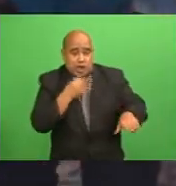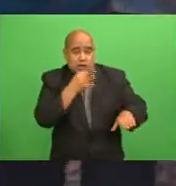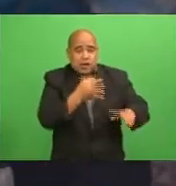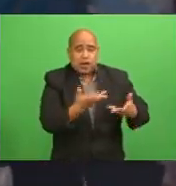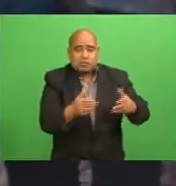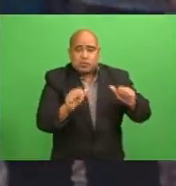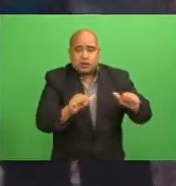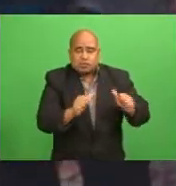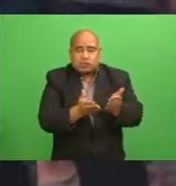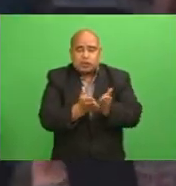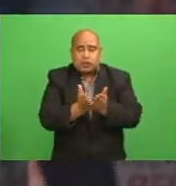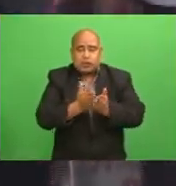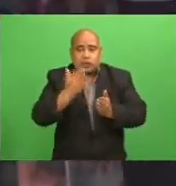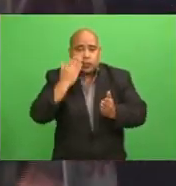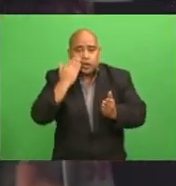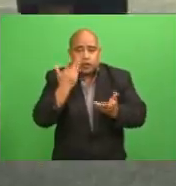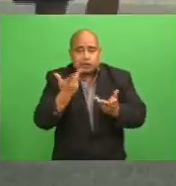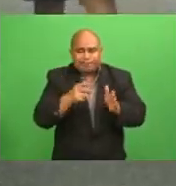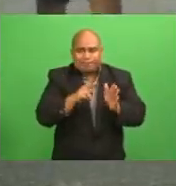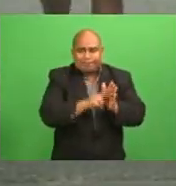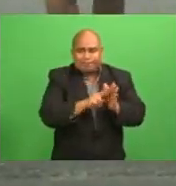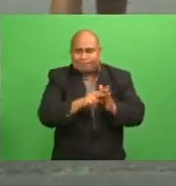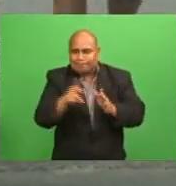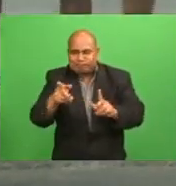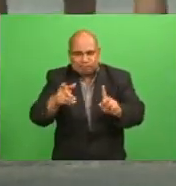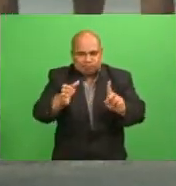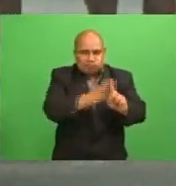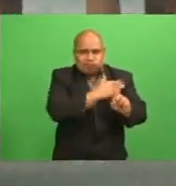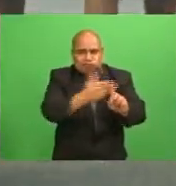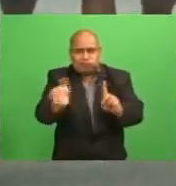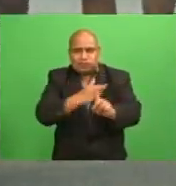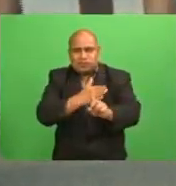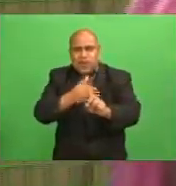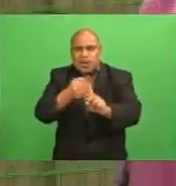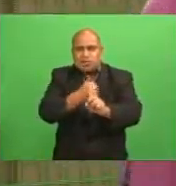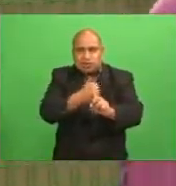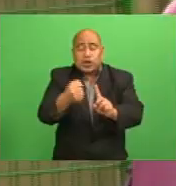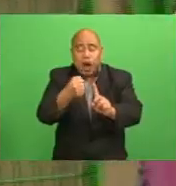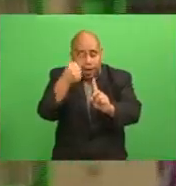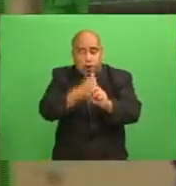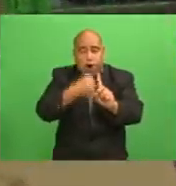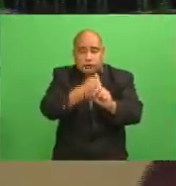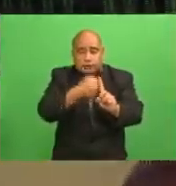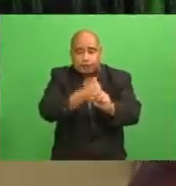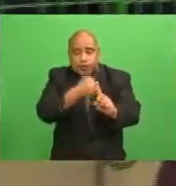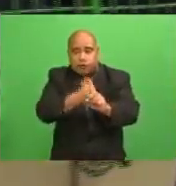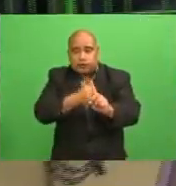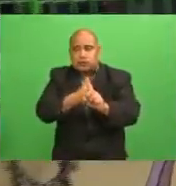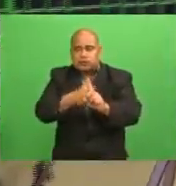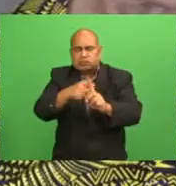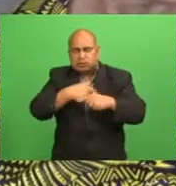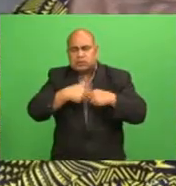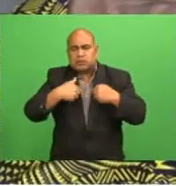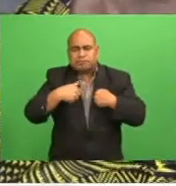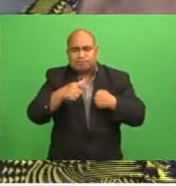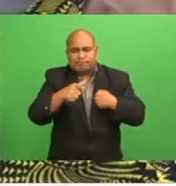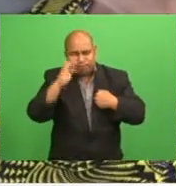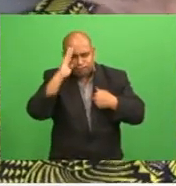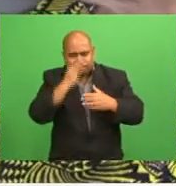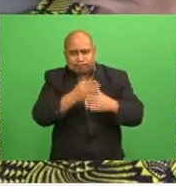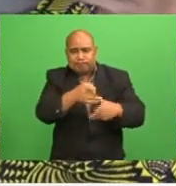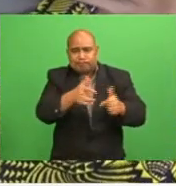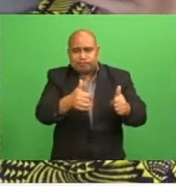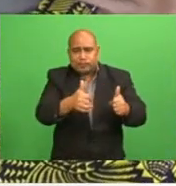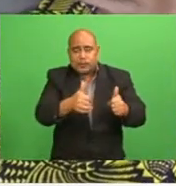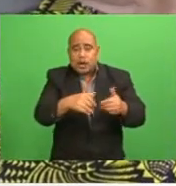campaigns, particularly in areas where this is a common occurrence. We looked at services for older